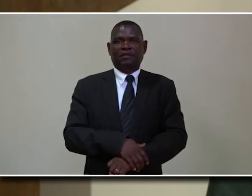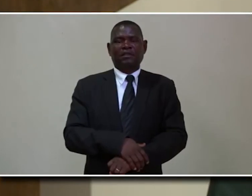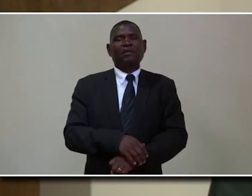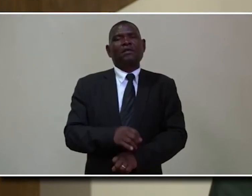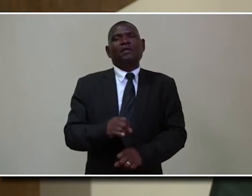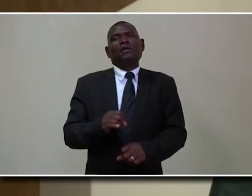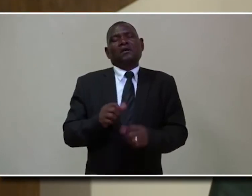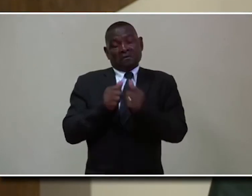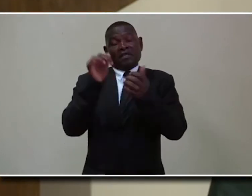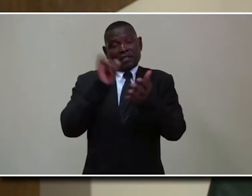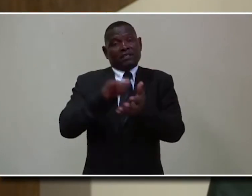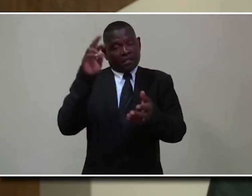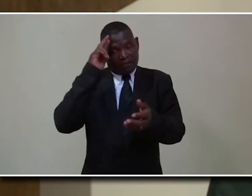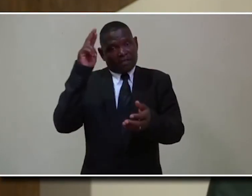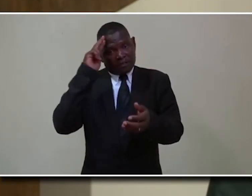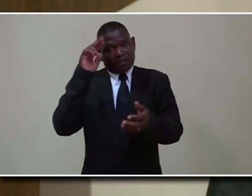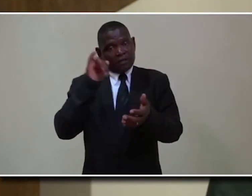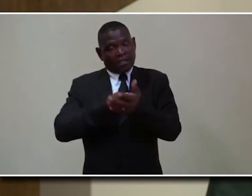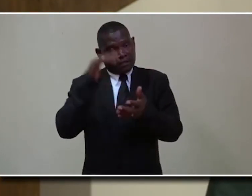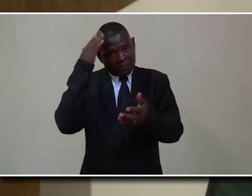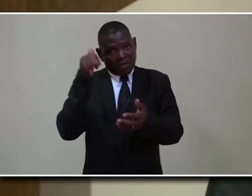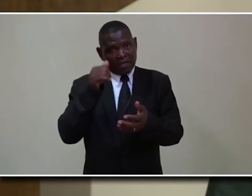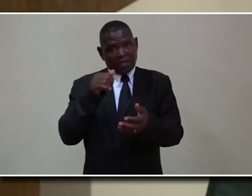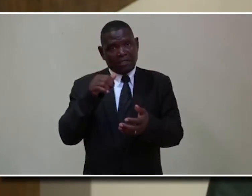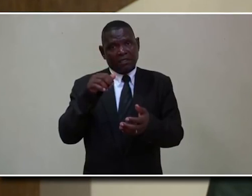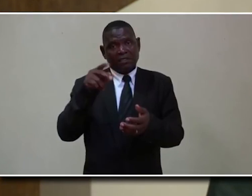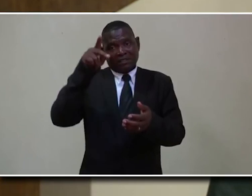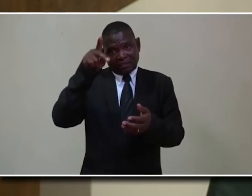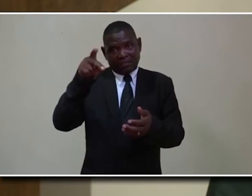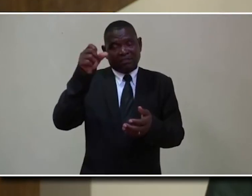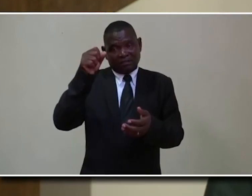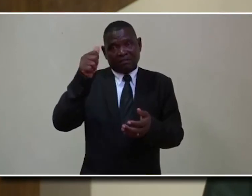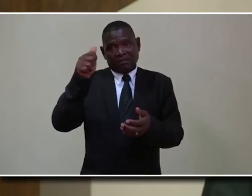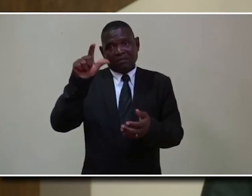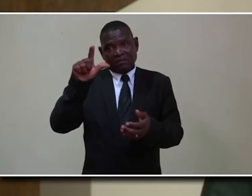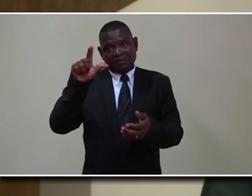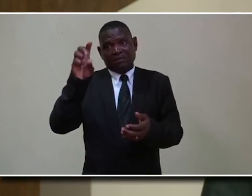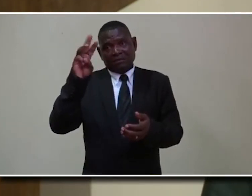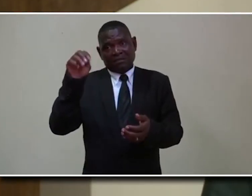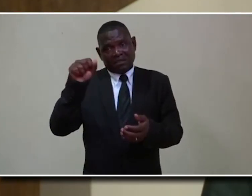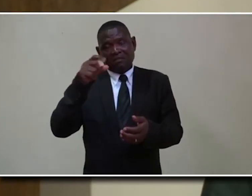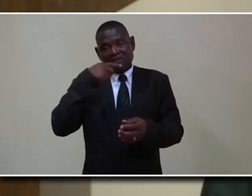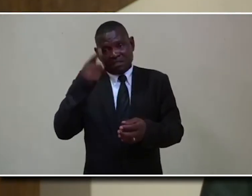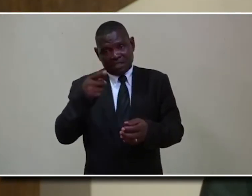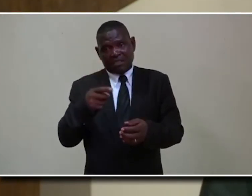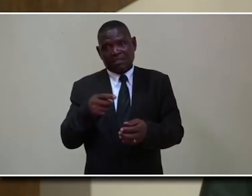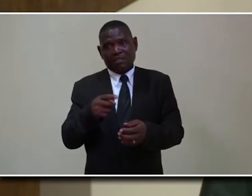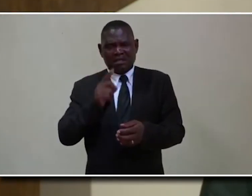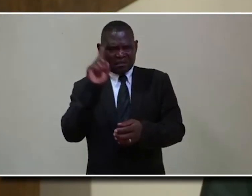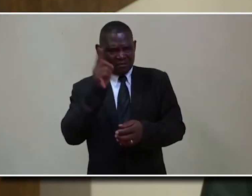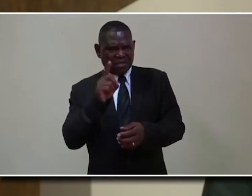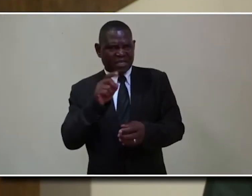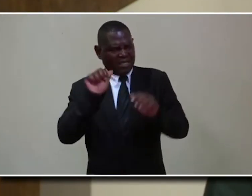say, Nimwa chifukwa ichi mwakuti wa masalimo analankhula kuti Where can I